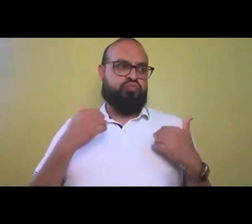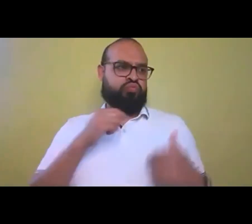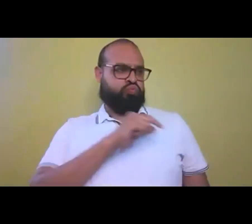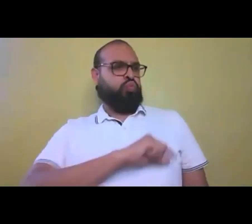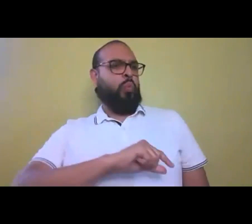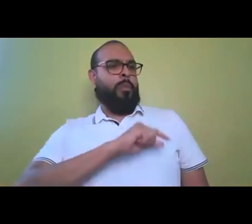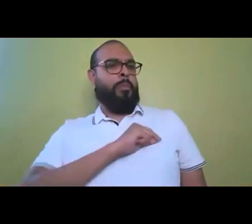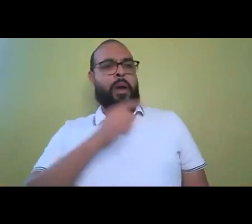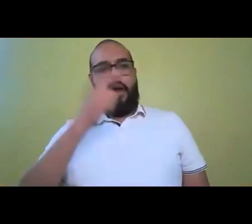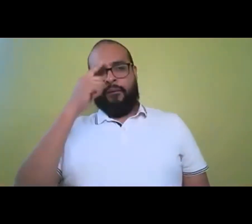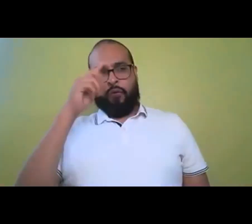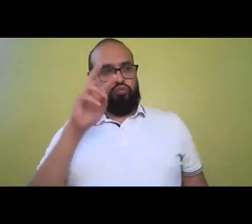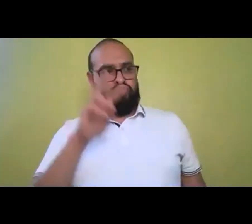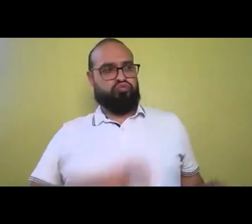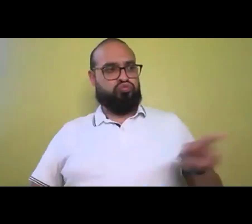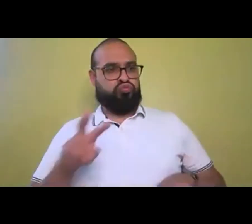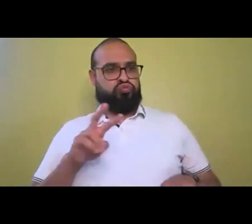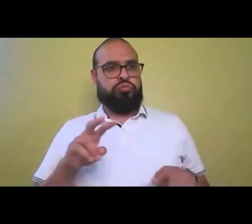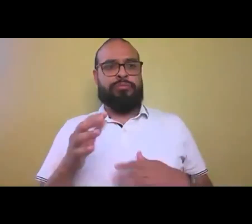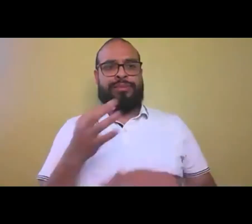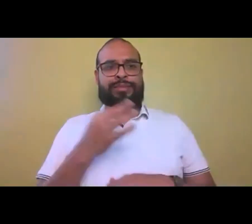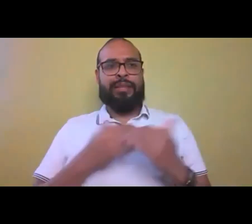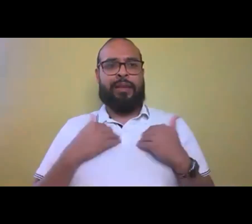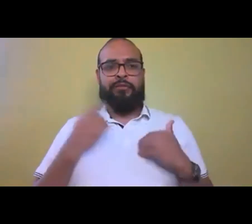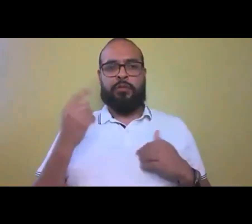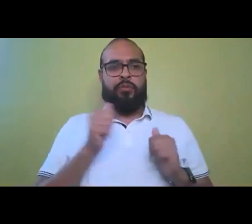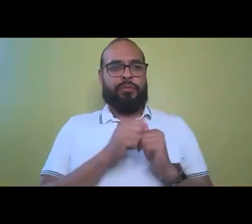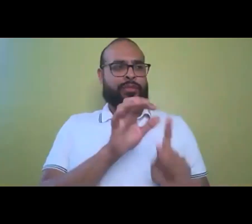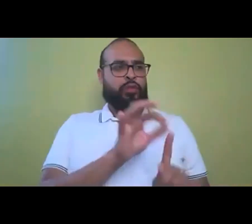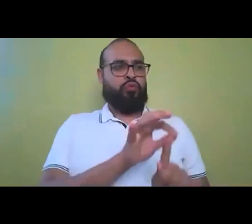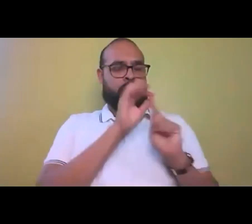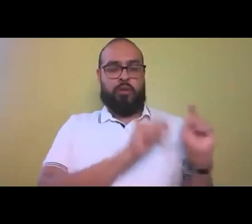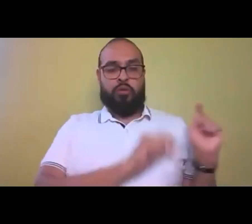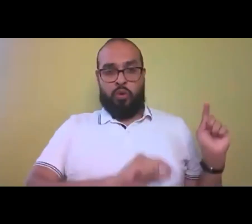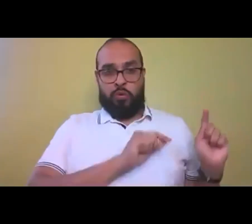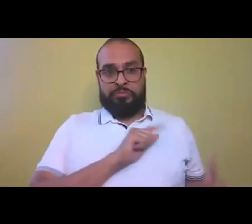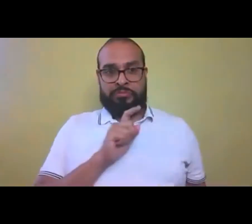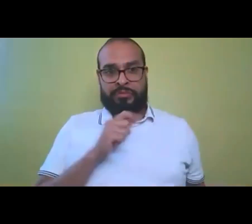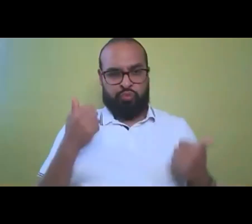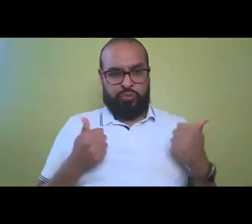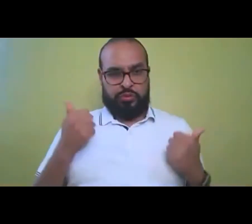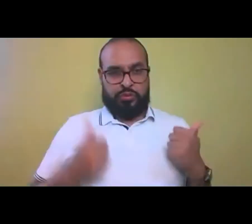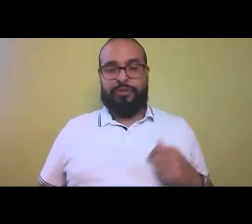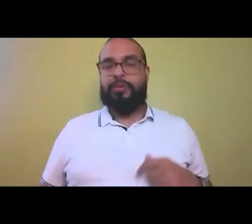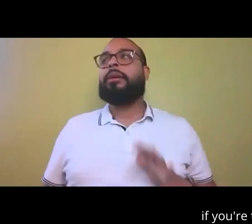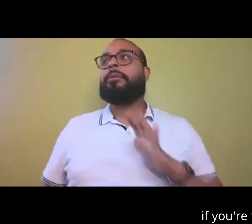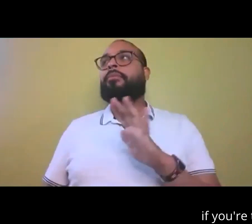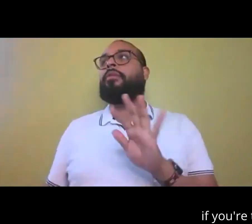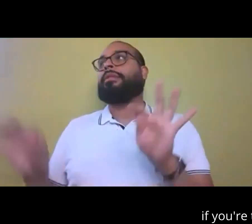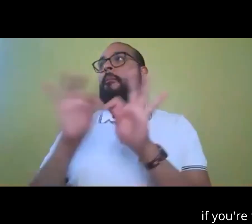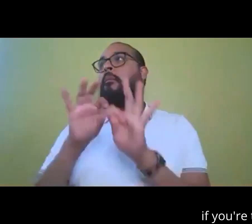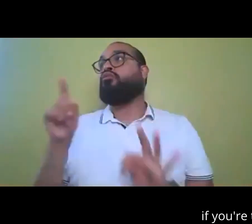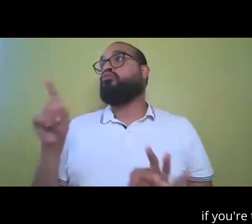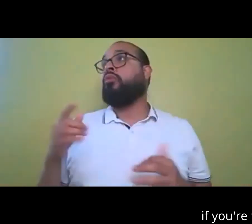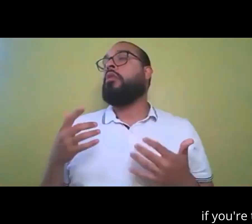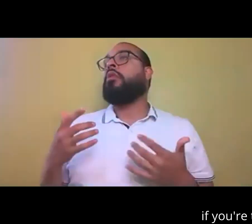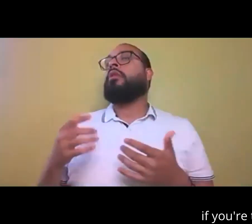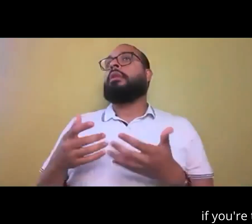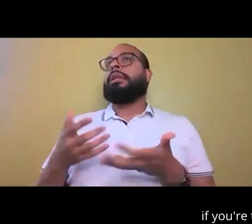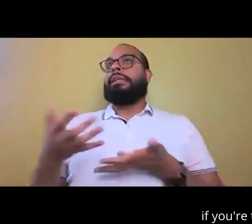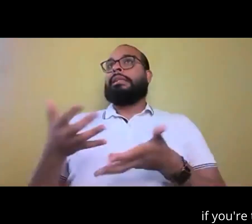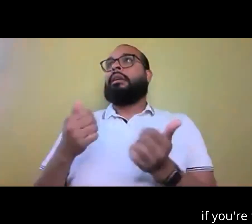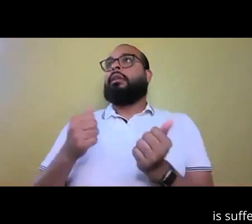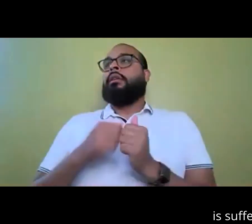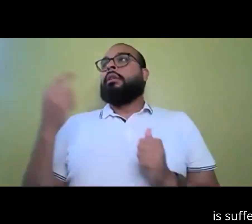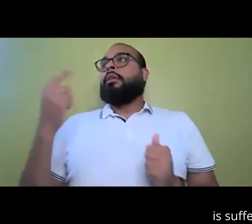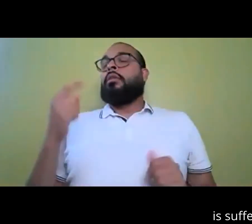unique qualities? So I think you want to talk to somebody if you're thinking about whether or not